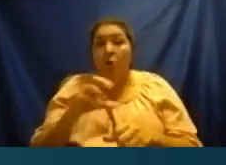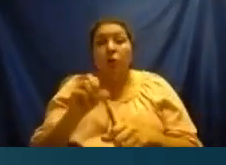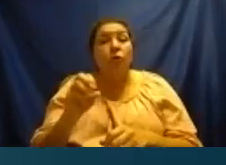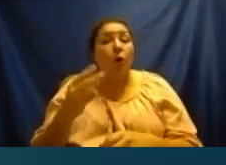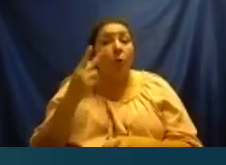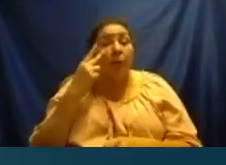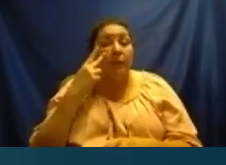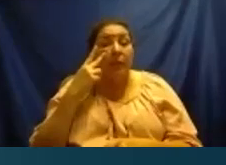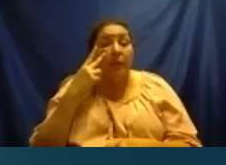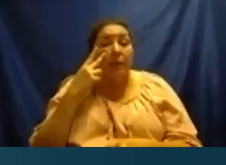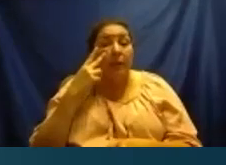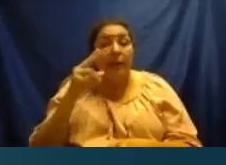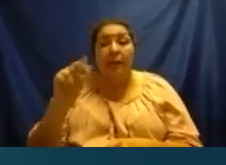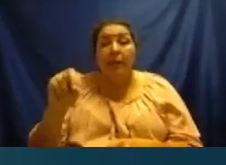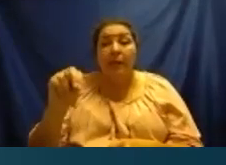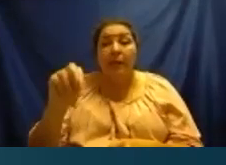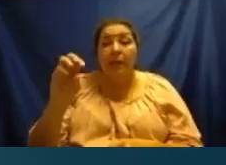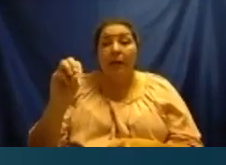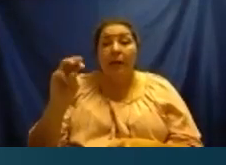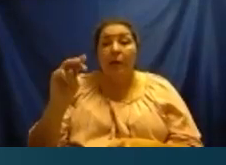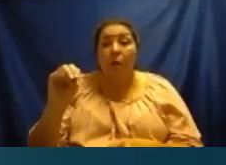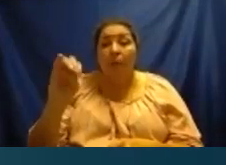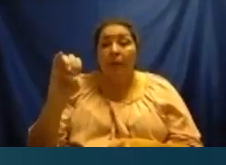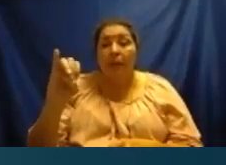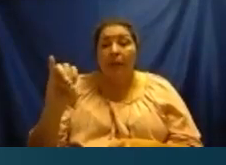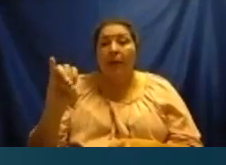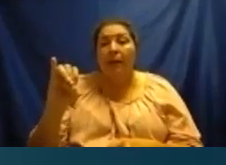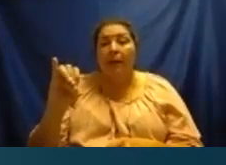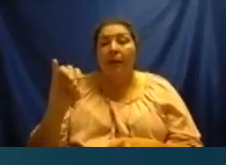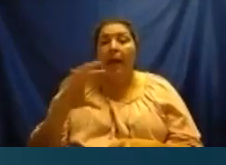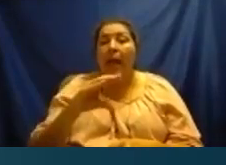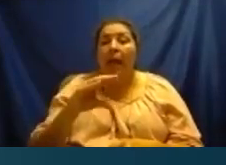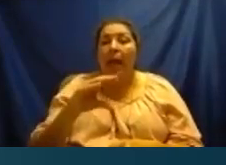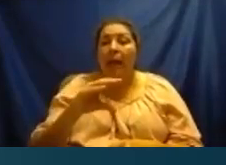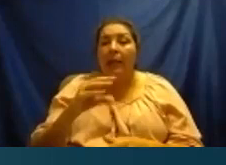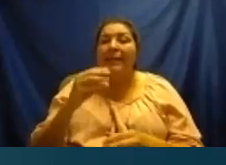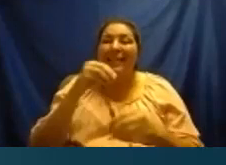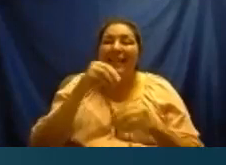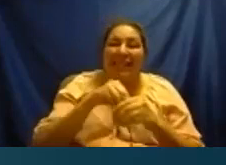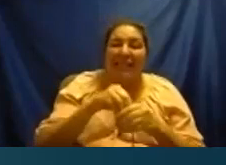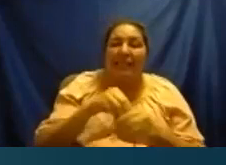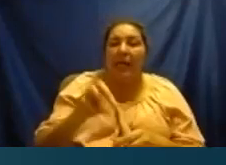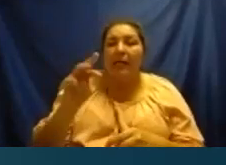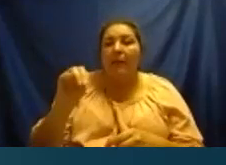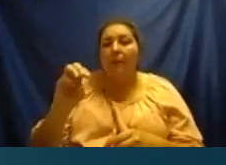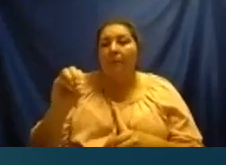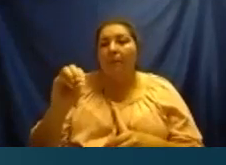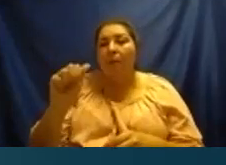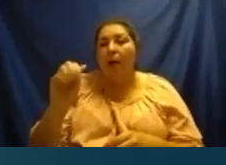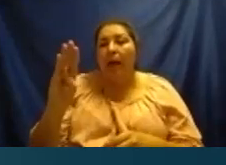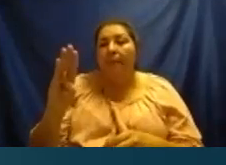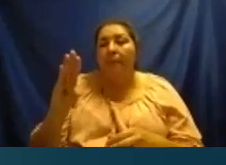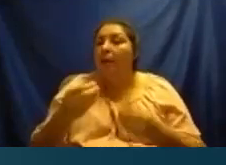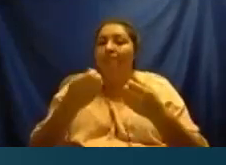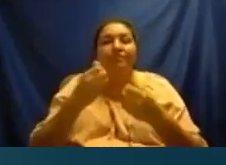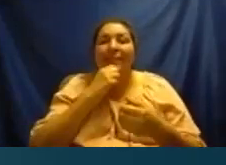we have Naomi in Moab without sons to